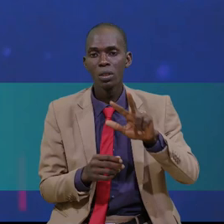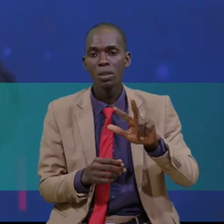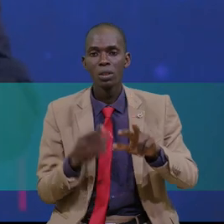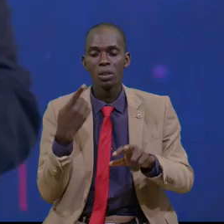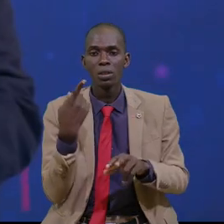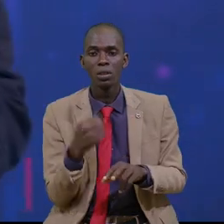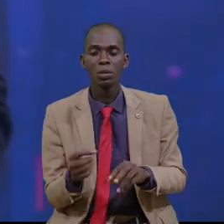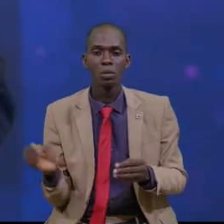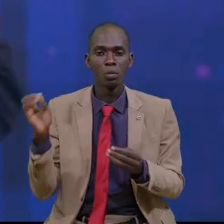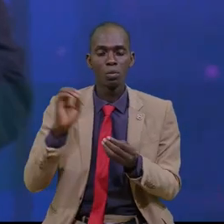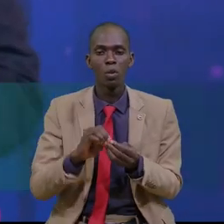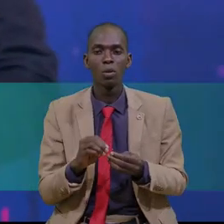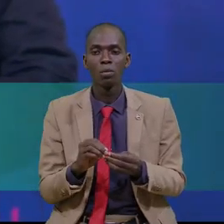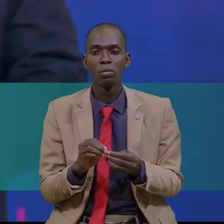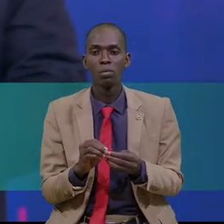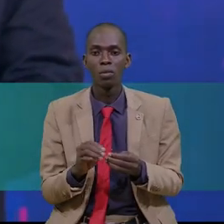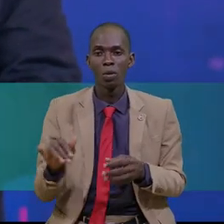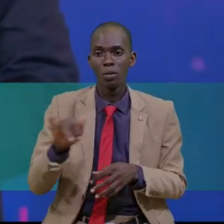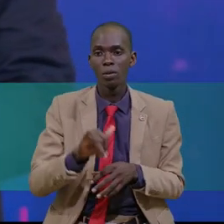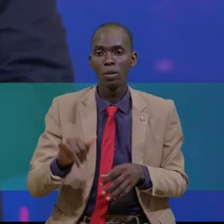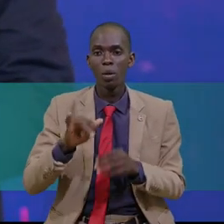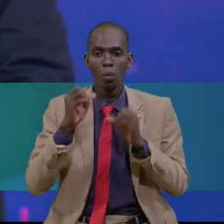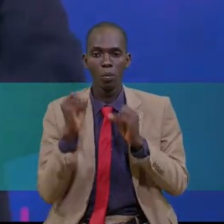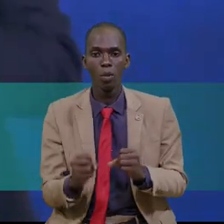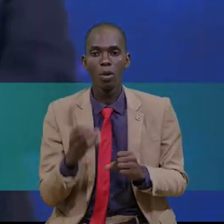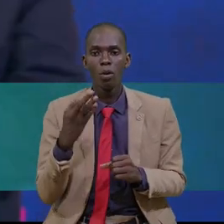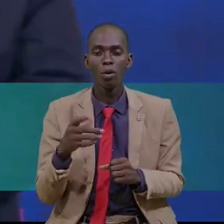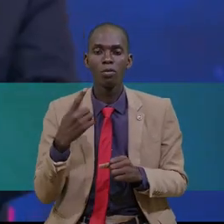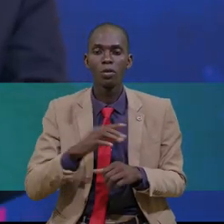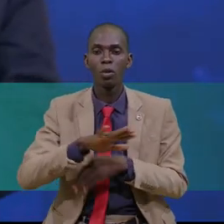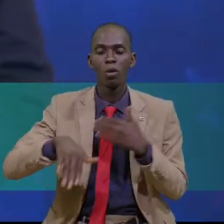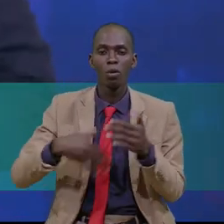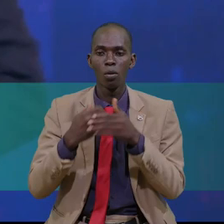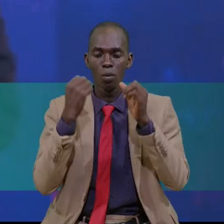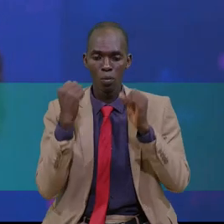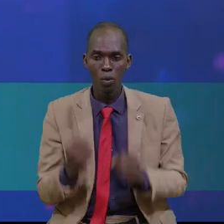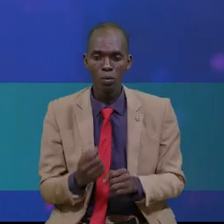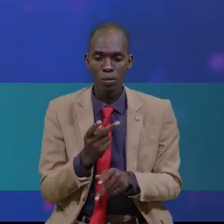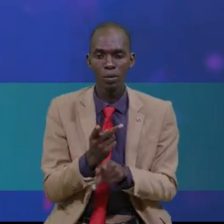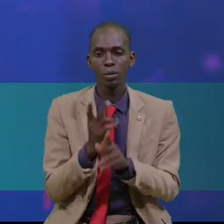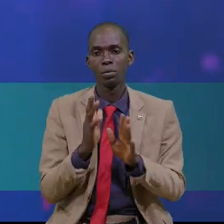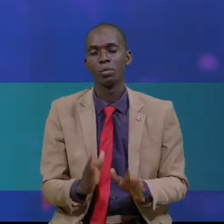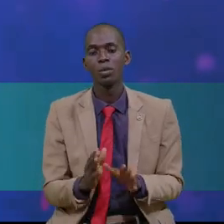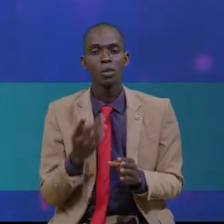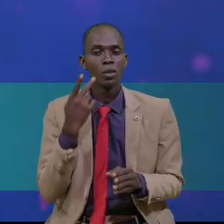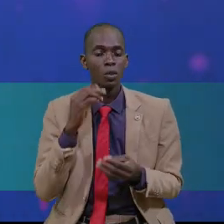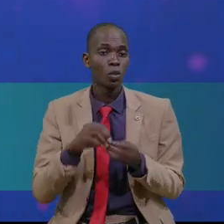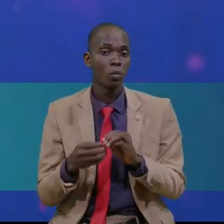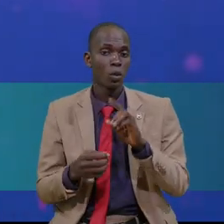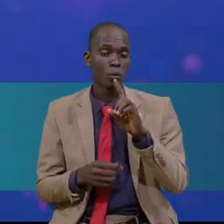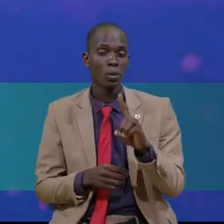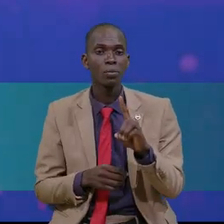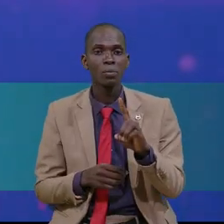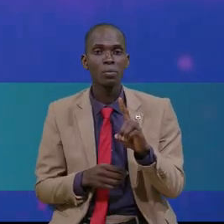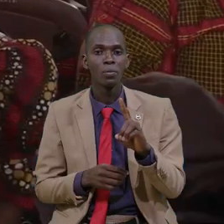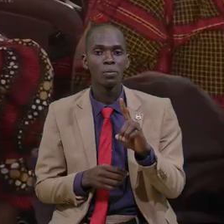extraordinary power of the Almighty Sustainer. Look at number one there. Number one is